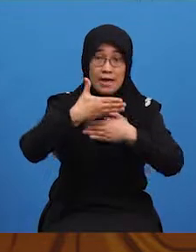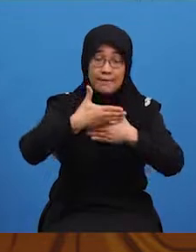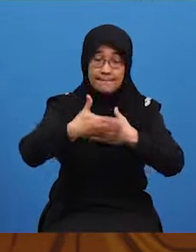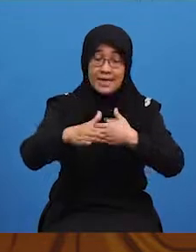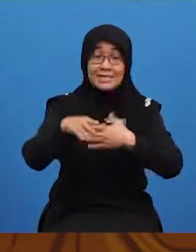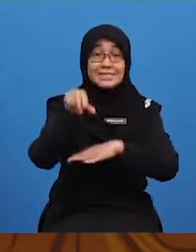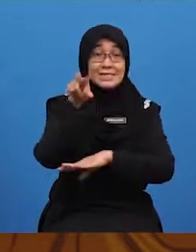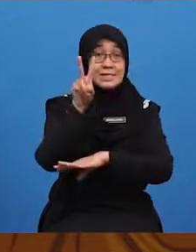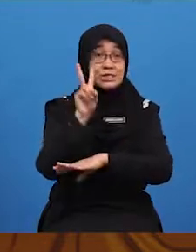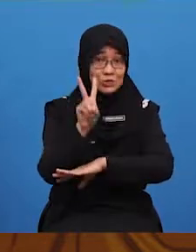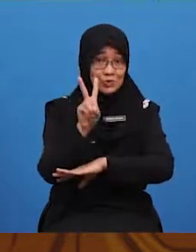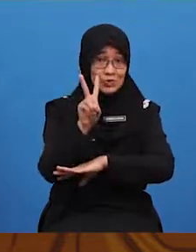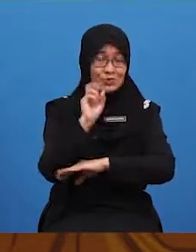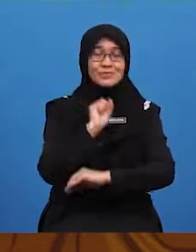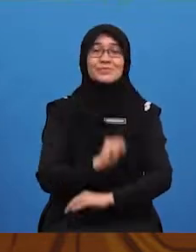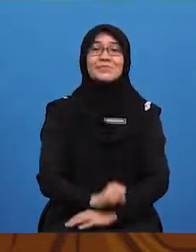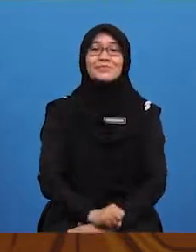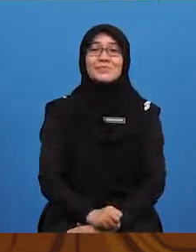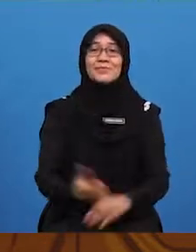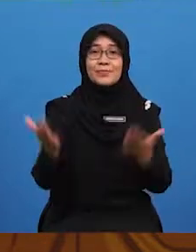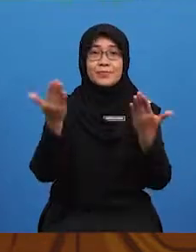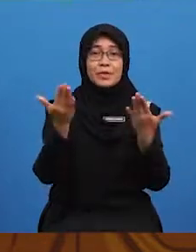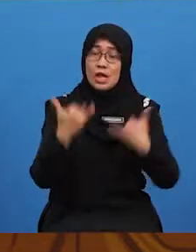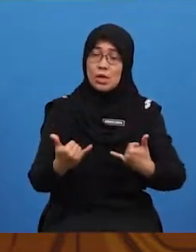Let's try another one.